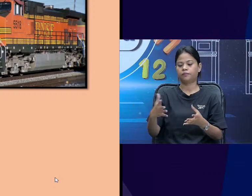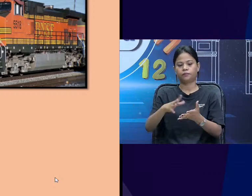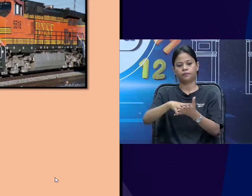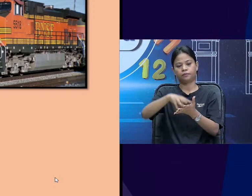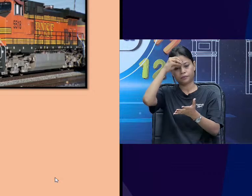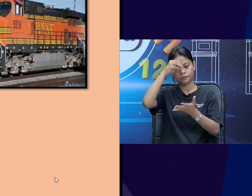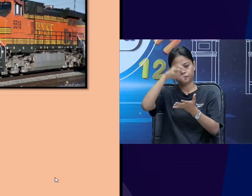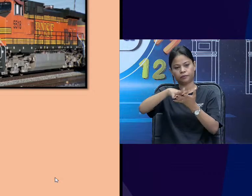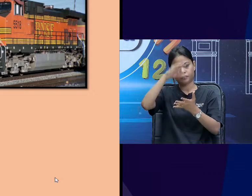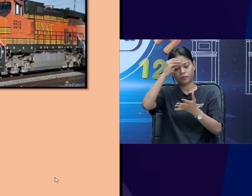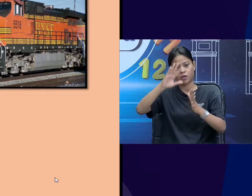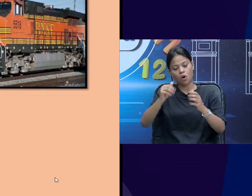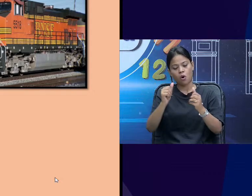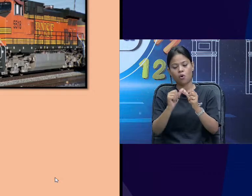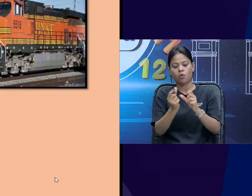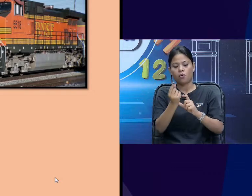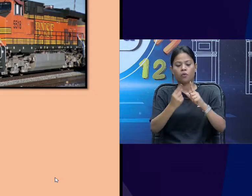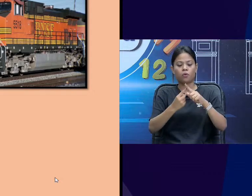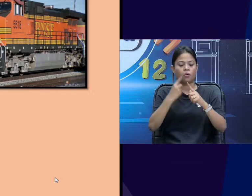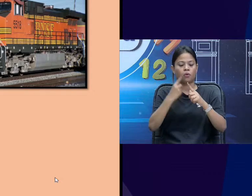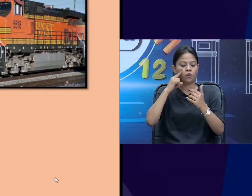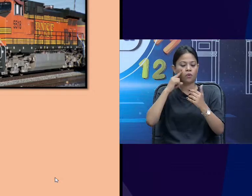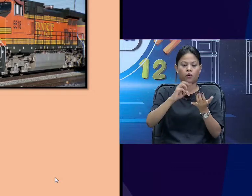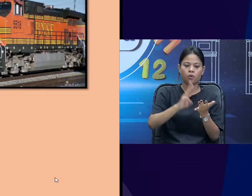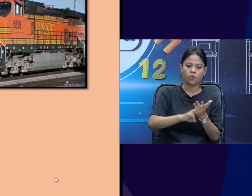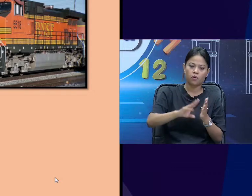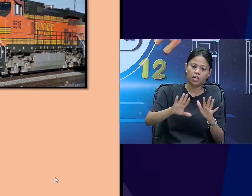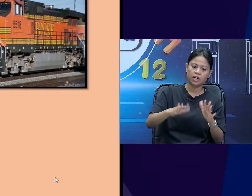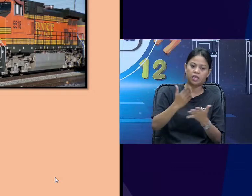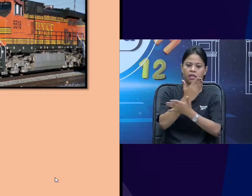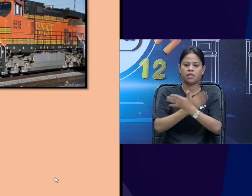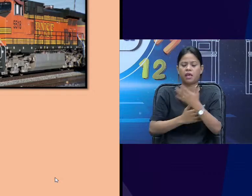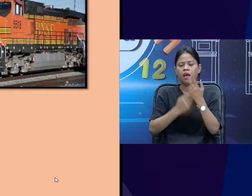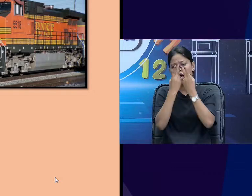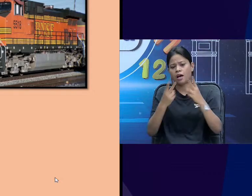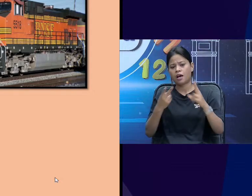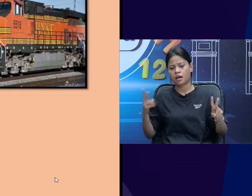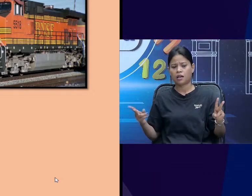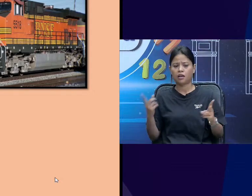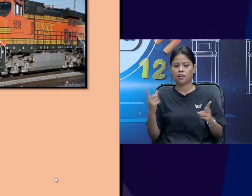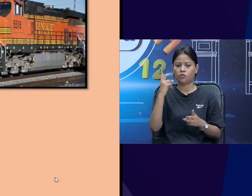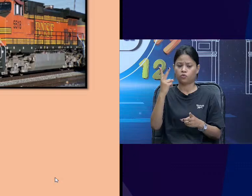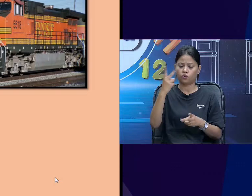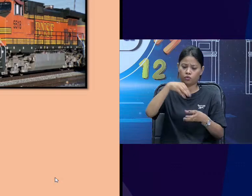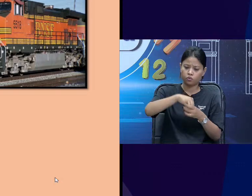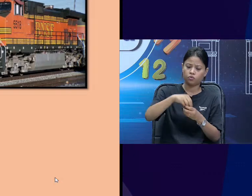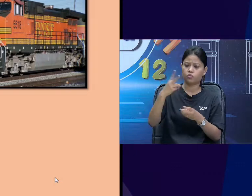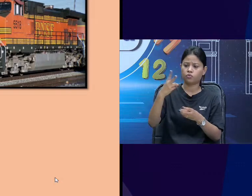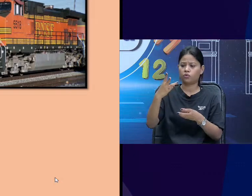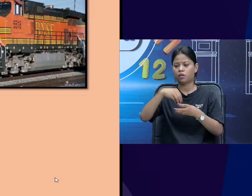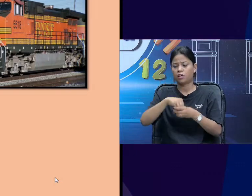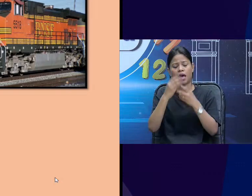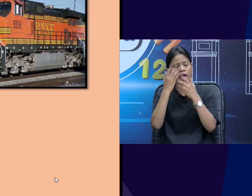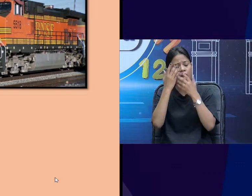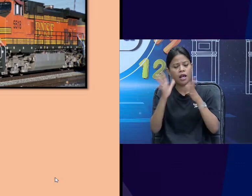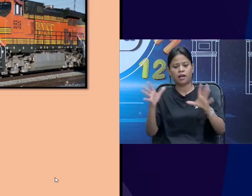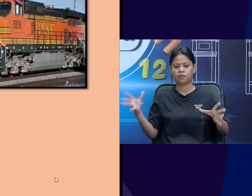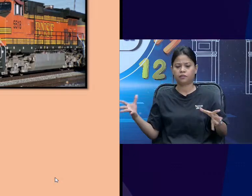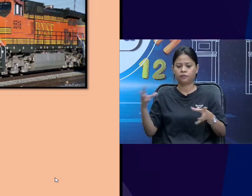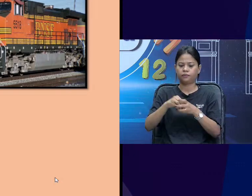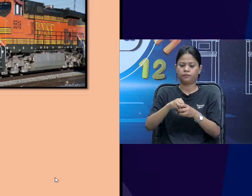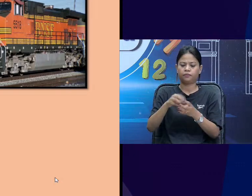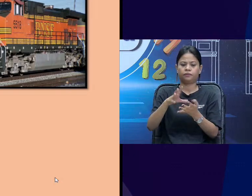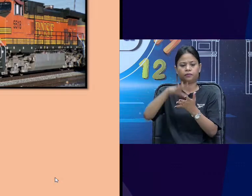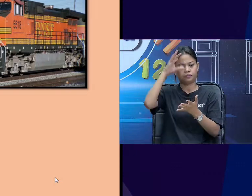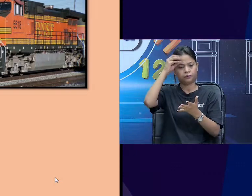children with autism, cerebral palsy, multiple disability, hearing impaired, visual impact, learning disability, children from